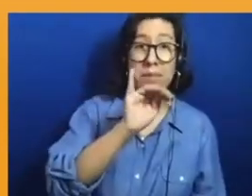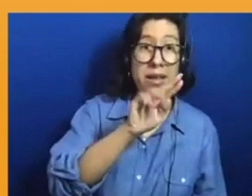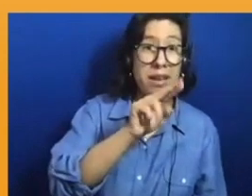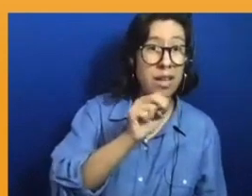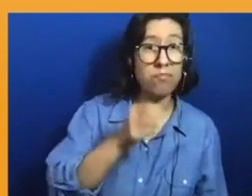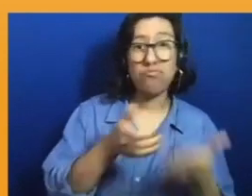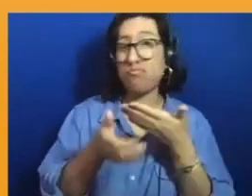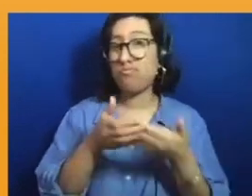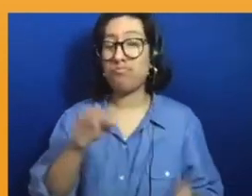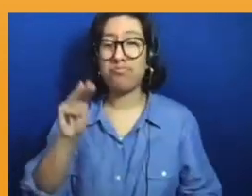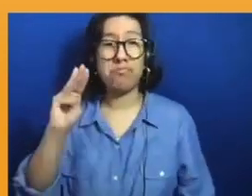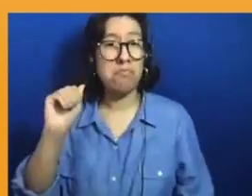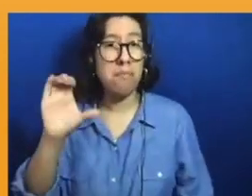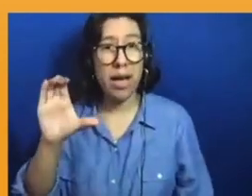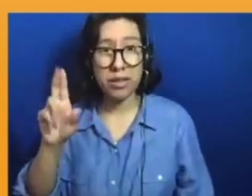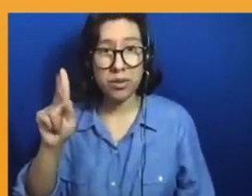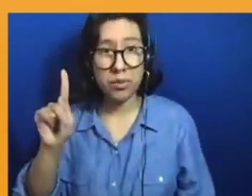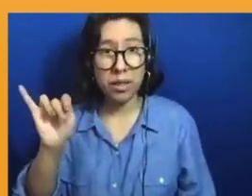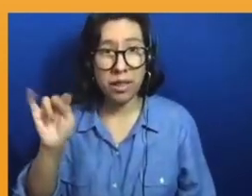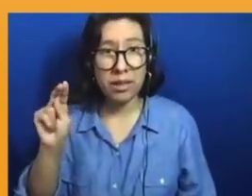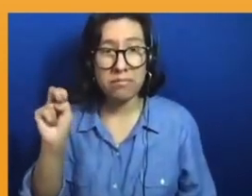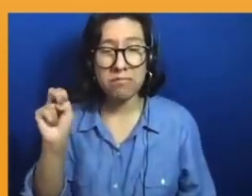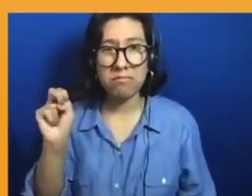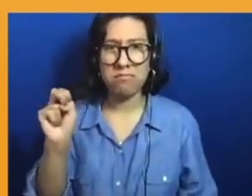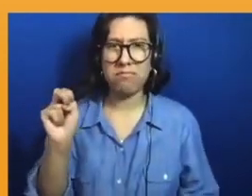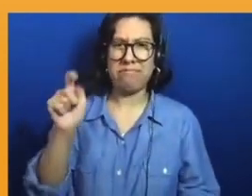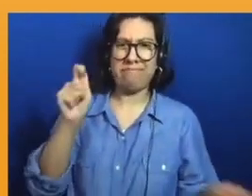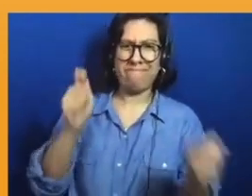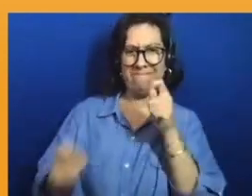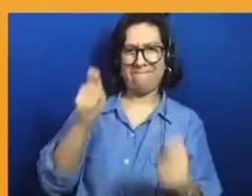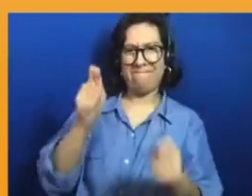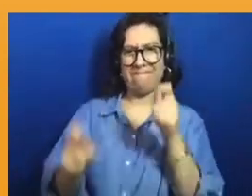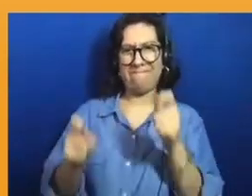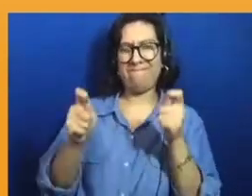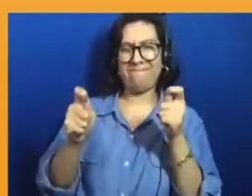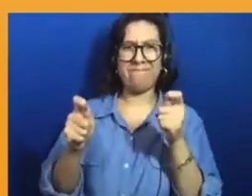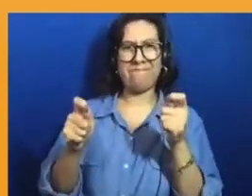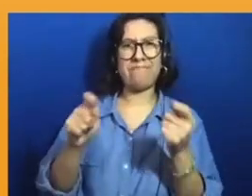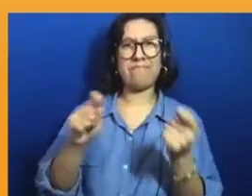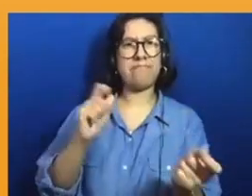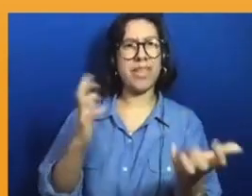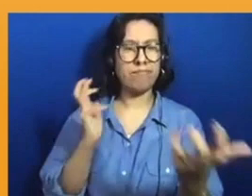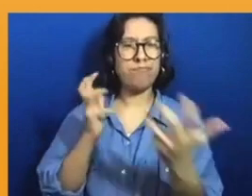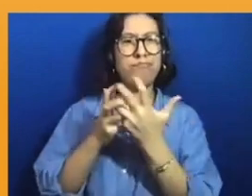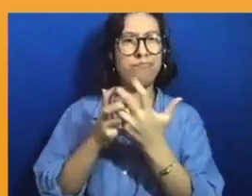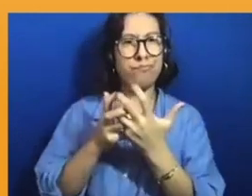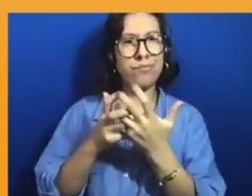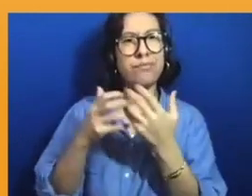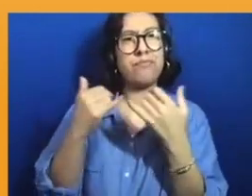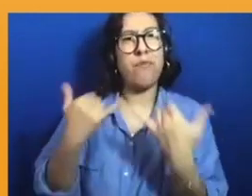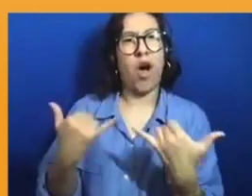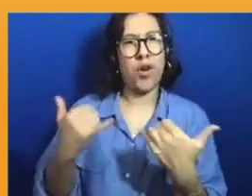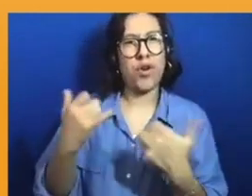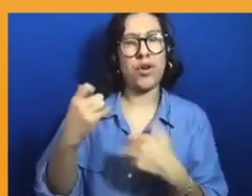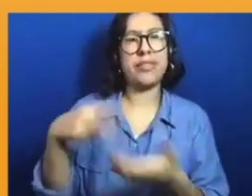masculine, and really, you know, modernize that idea of dance in that there isn't only feminine and masculine.